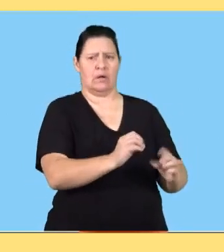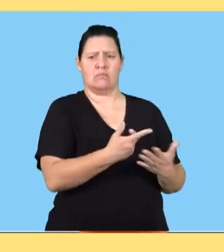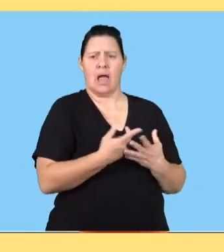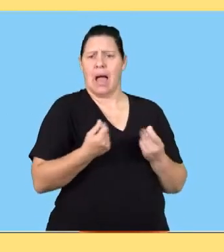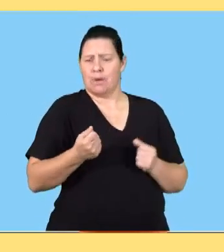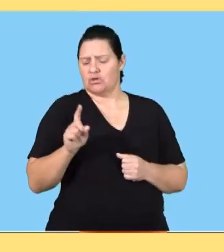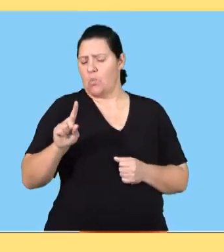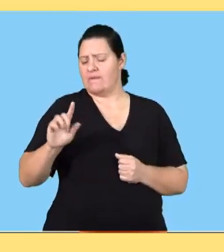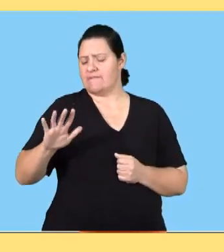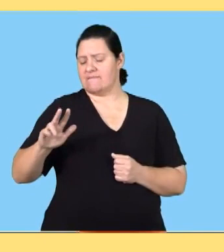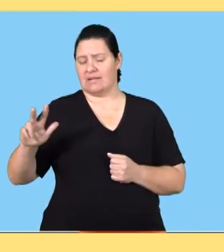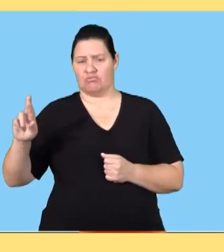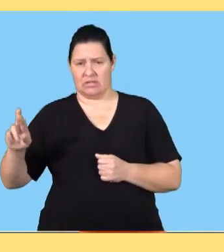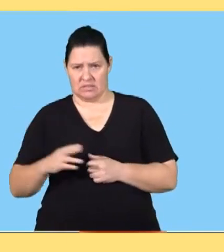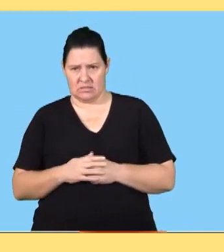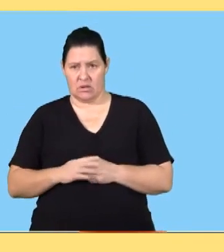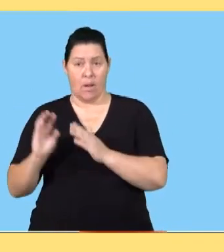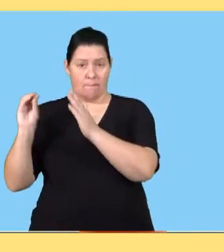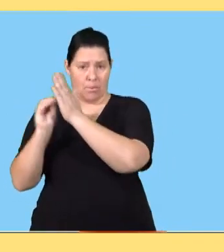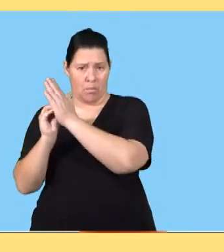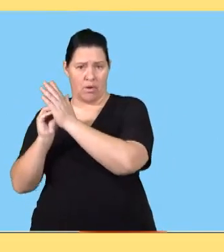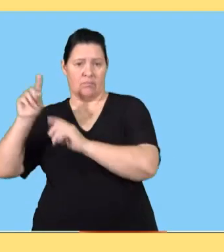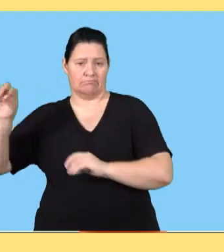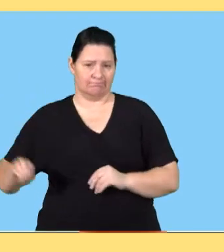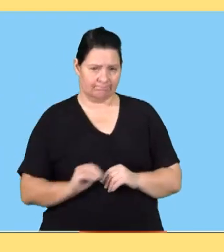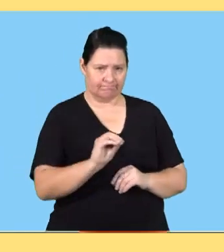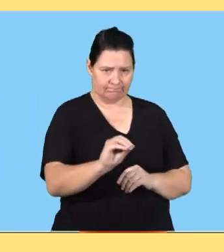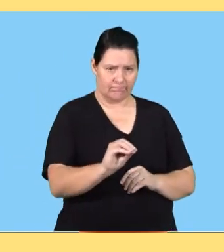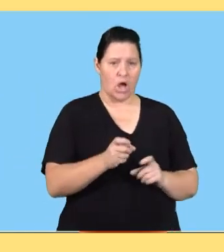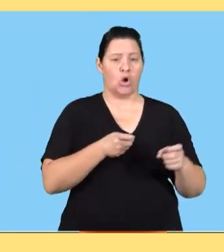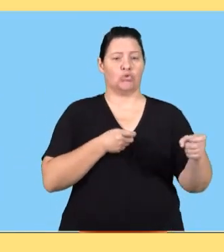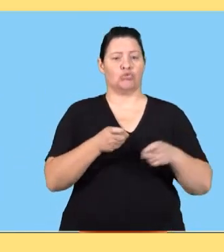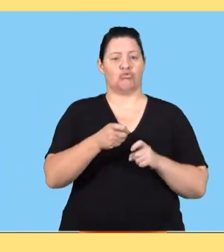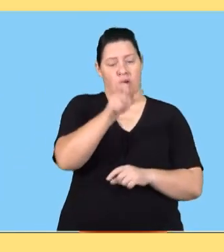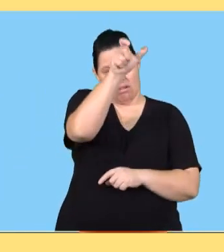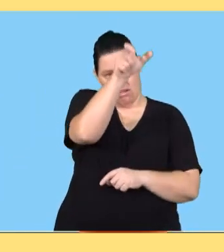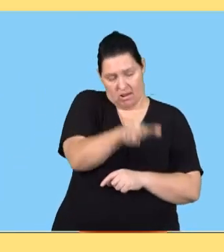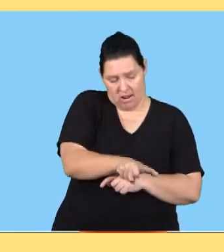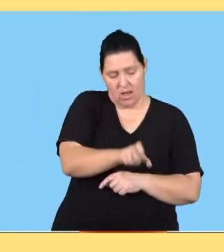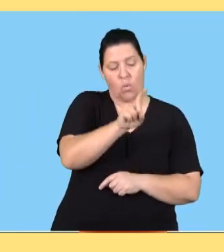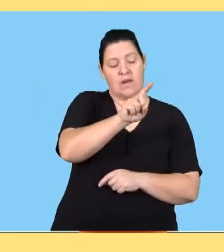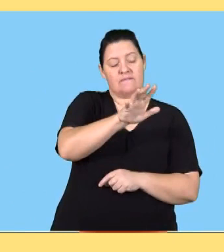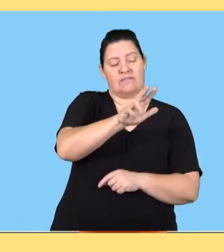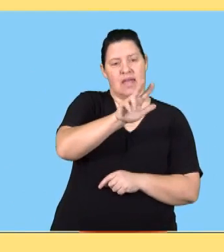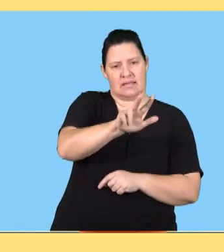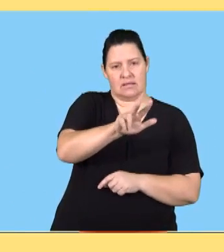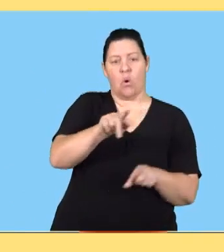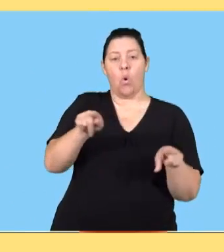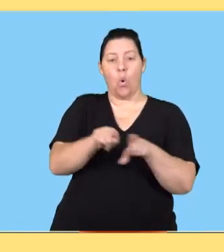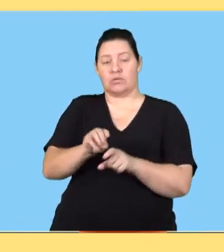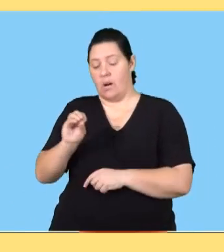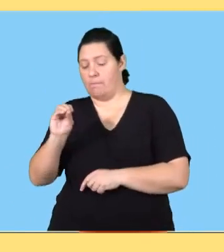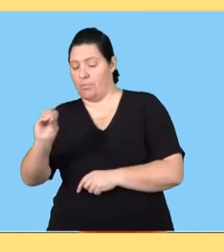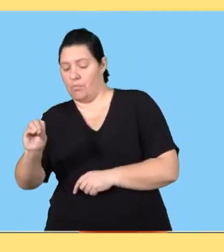158. So I'll come here. It has to be recorded first. In the creditors control column, there is 158. It